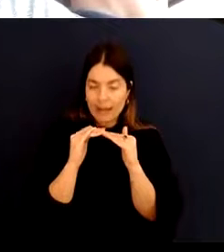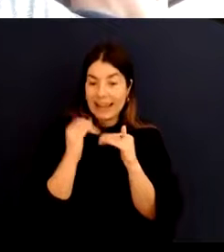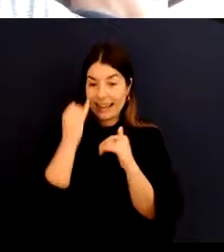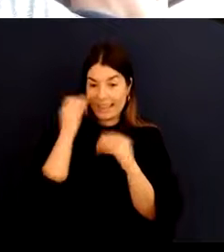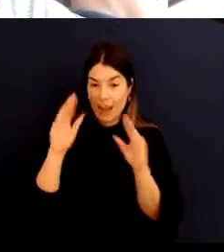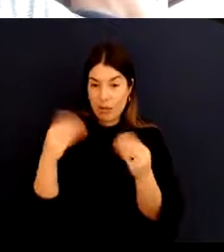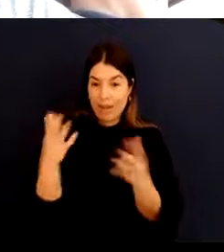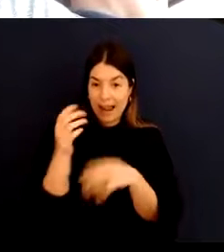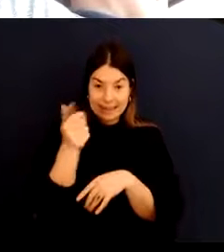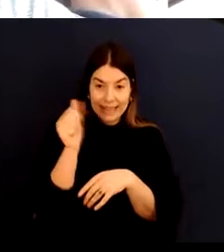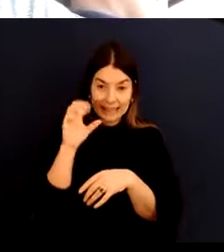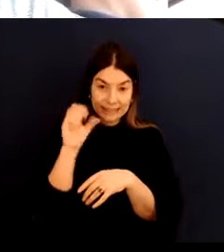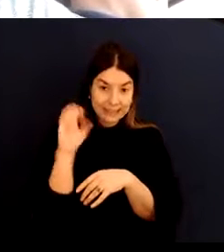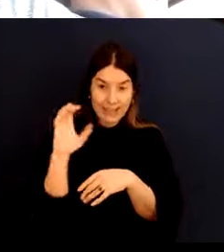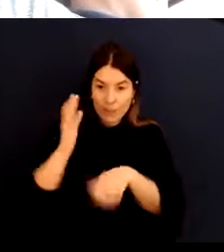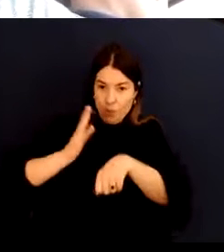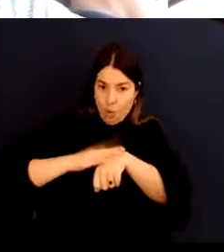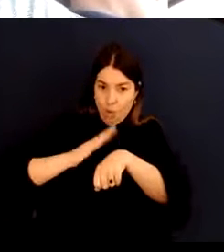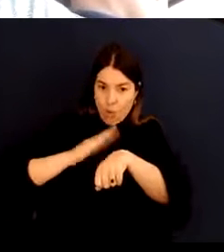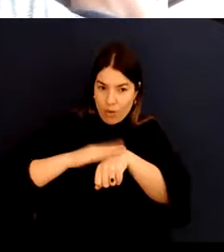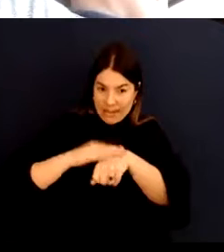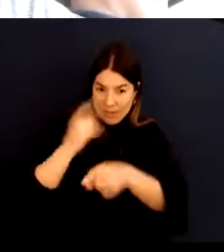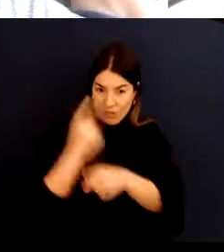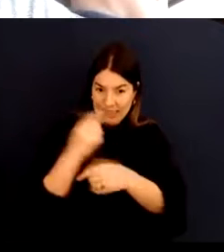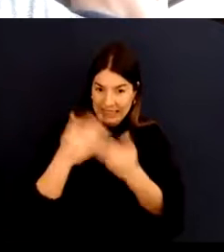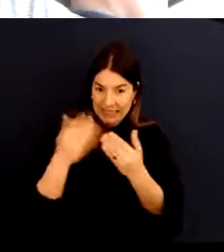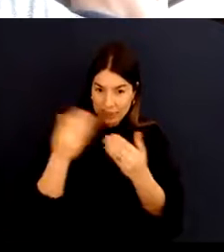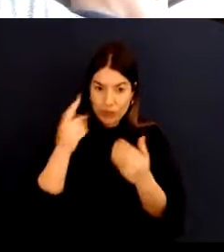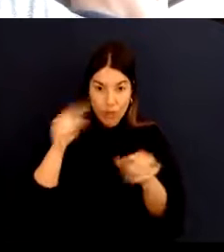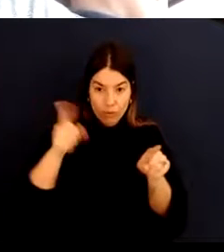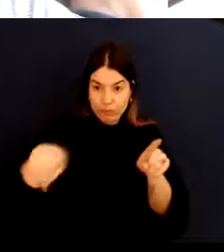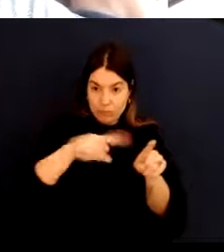Would that be a little bit easier for you to wrap it? Okay. Yes. Okay.